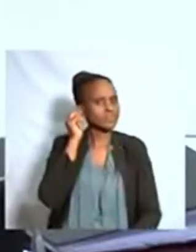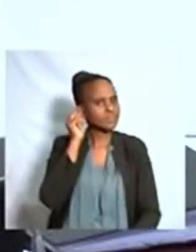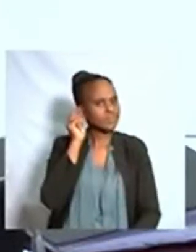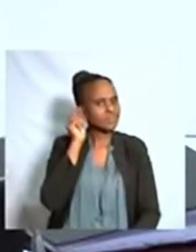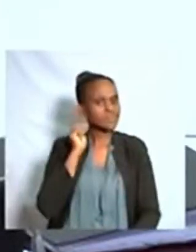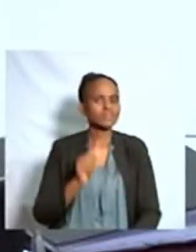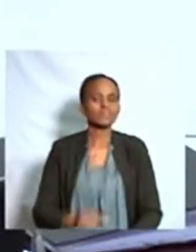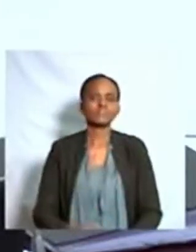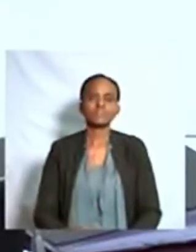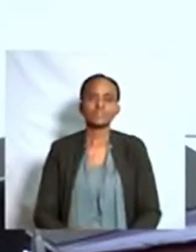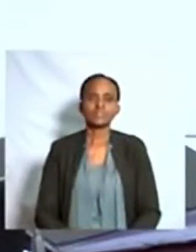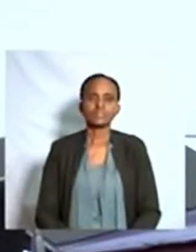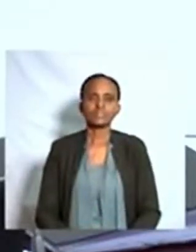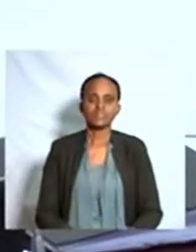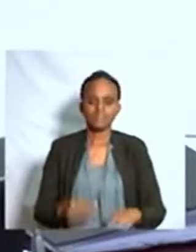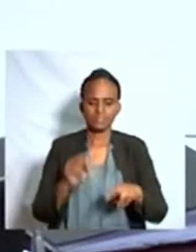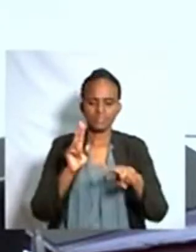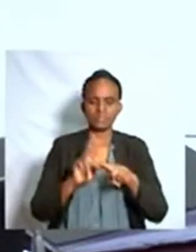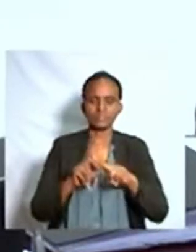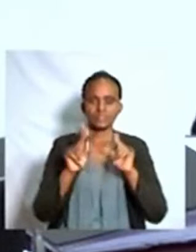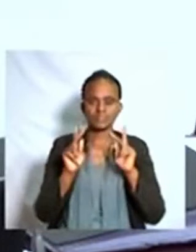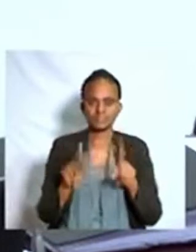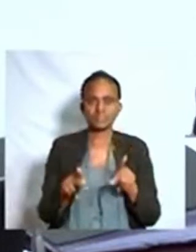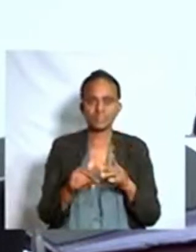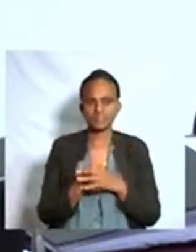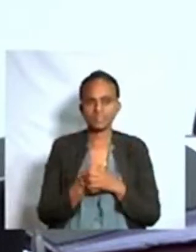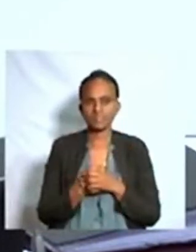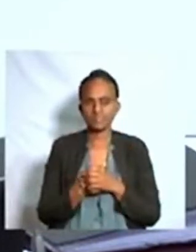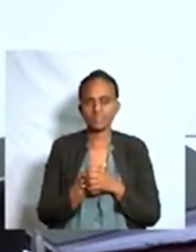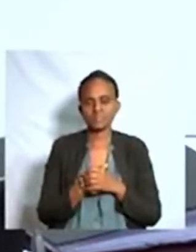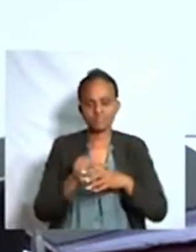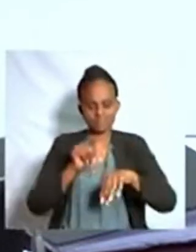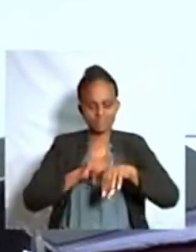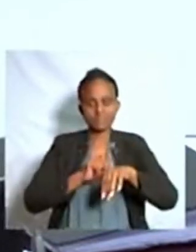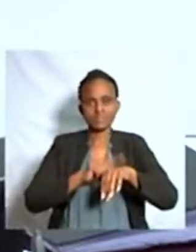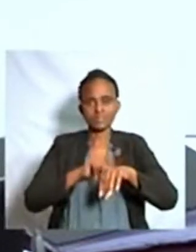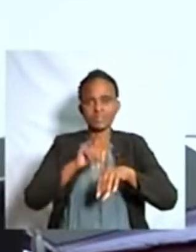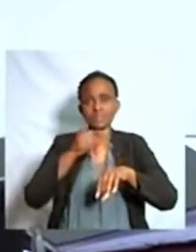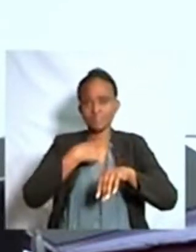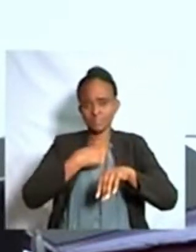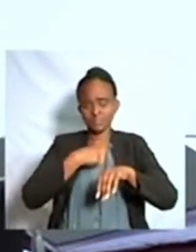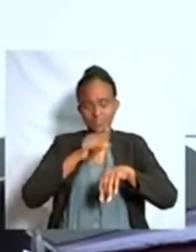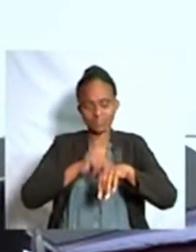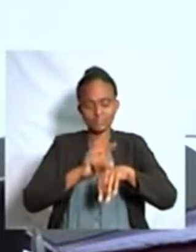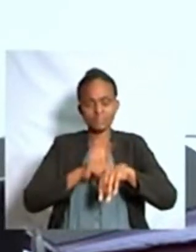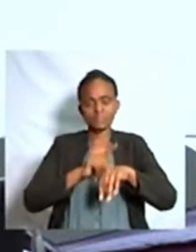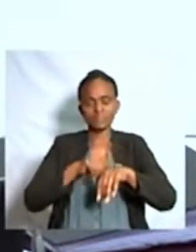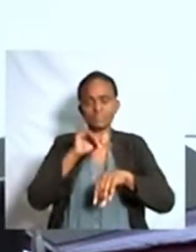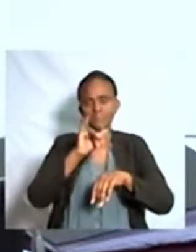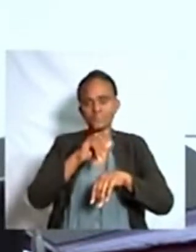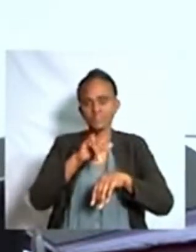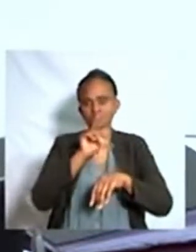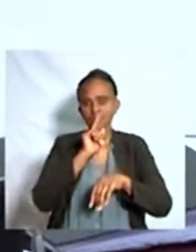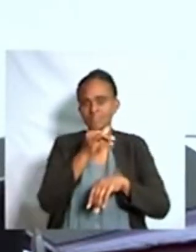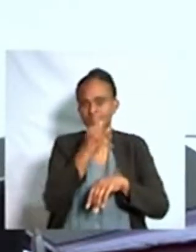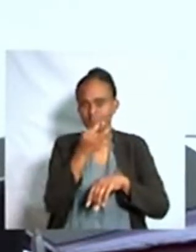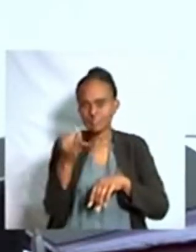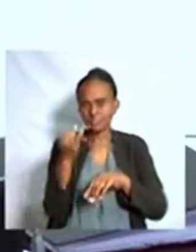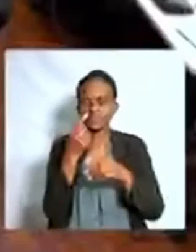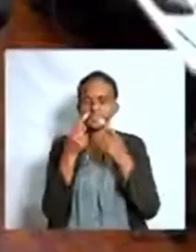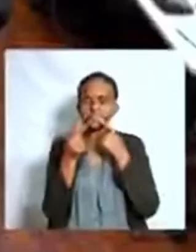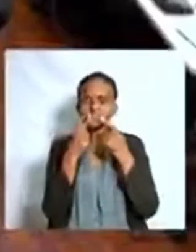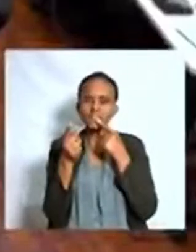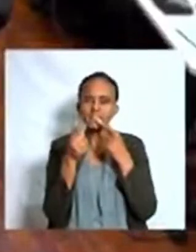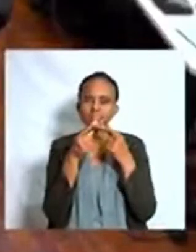No. Chair. I think Chair. give me time. Yes, Chair. The I've not issue we are given you- talking about the guard